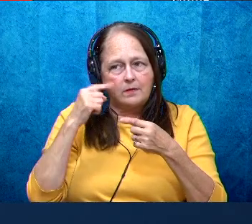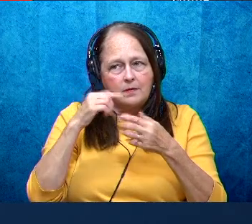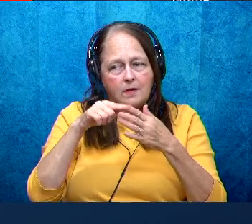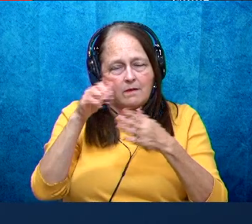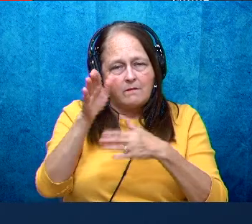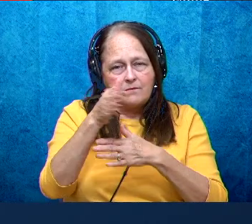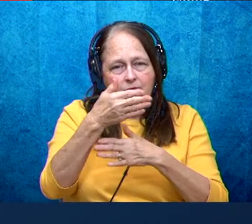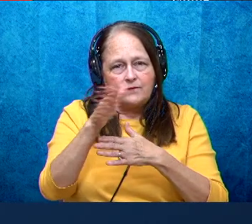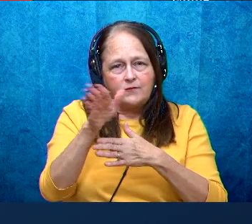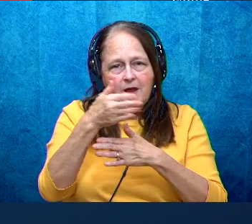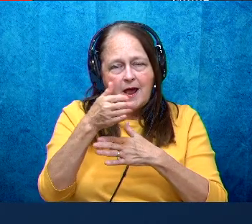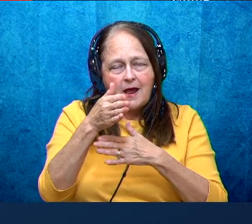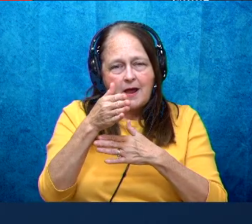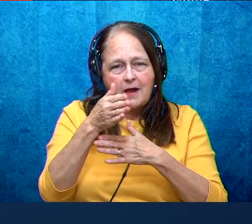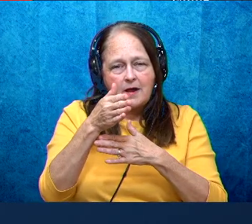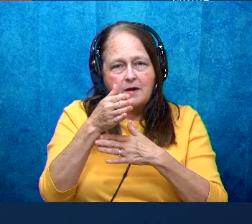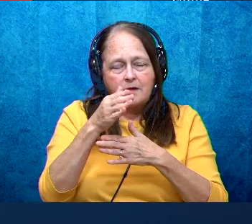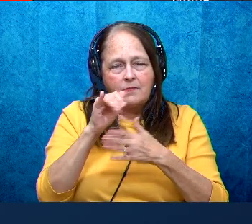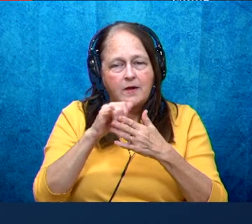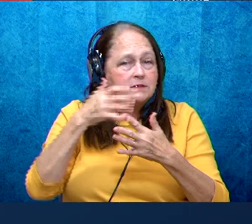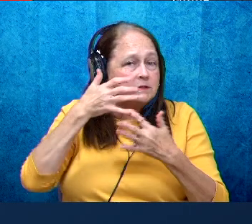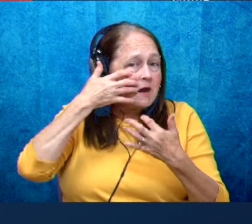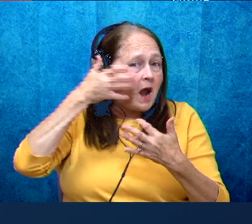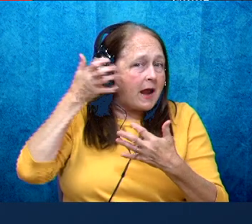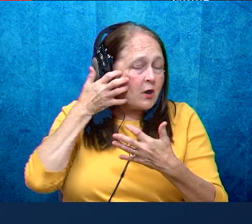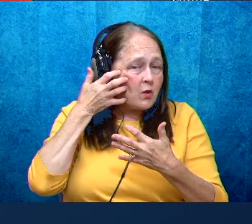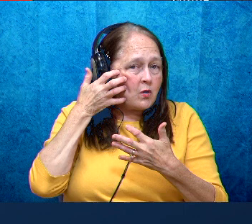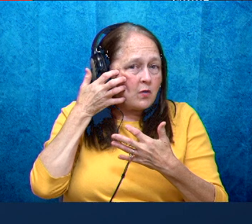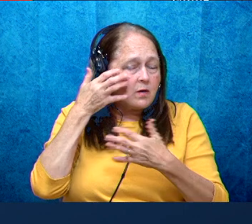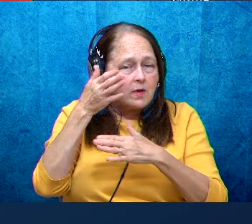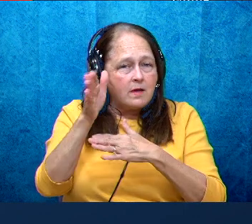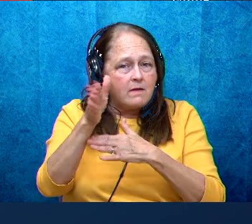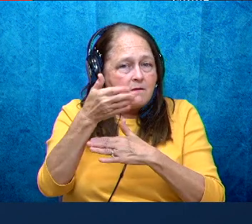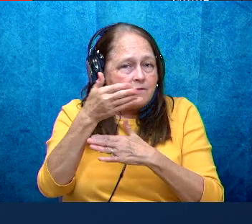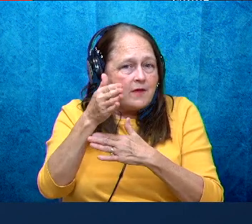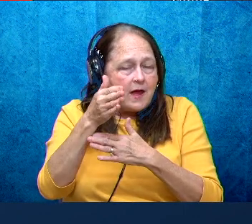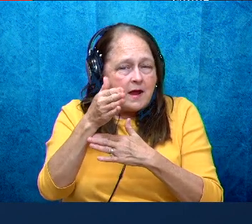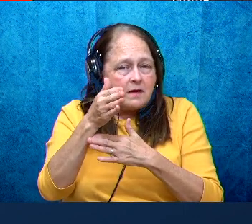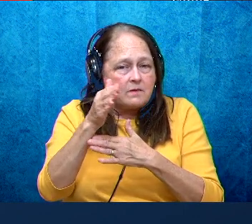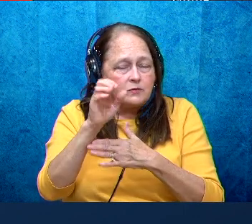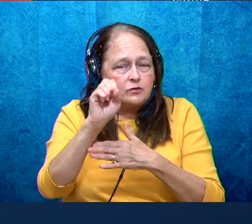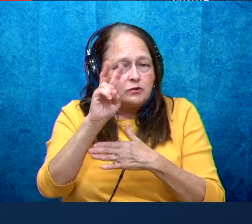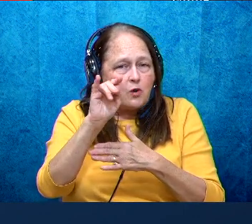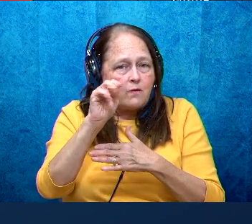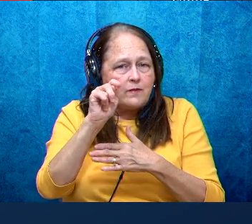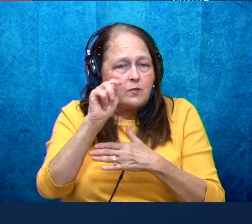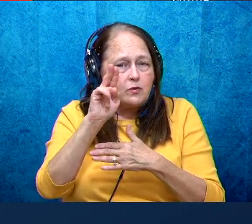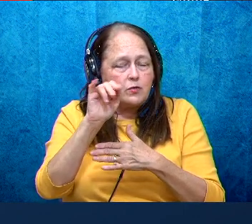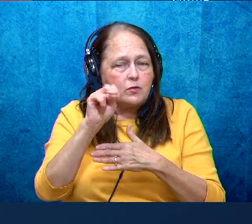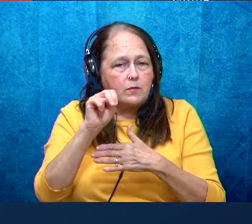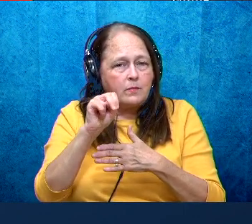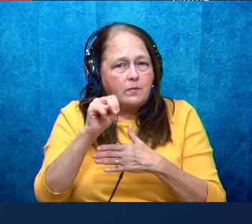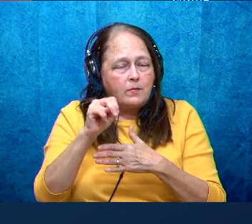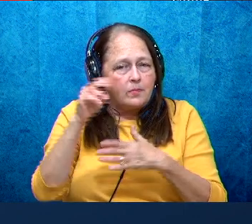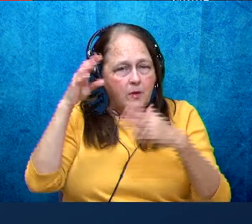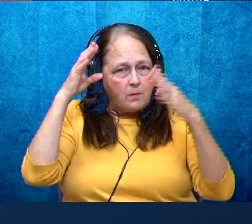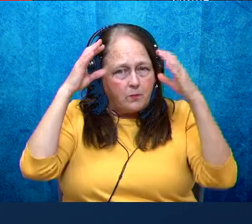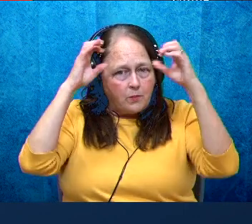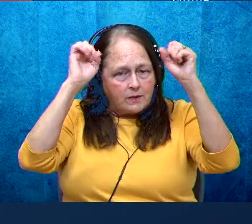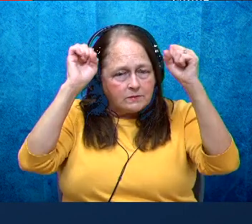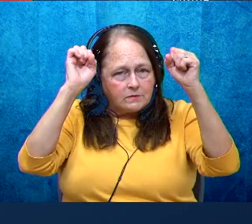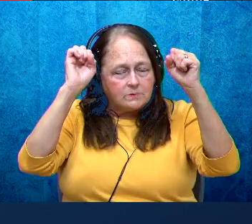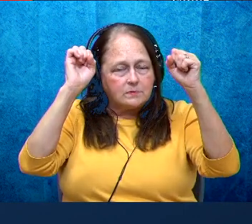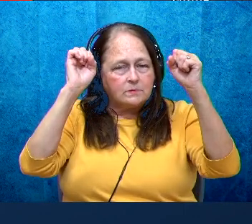Russia or the Siberian tiger, maybe the flag of the former Soviet Union or the image of their current president. Well,